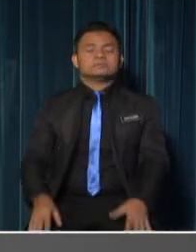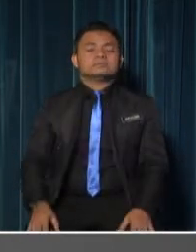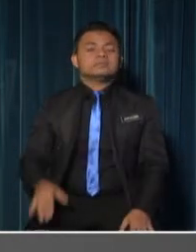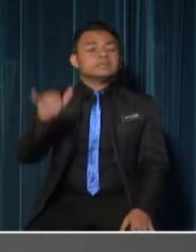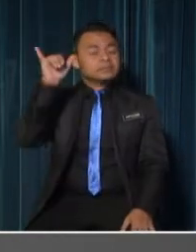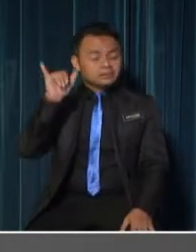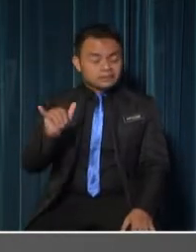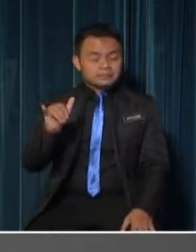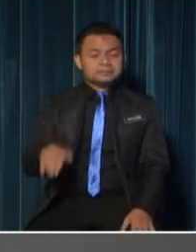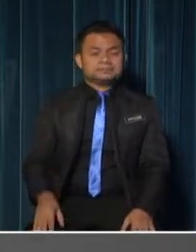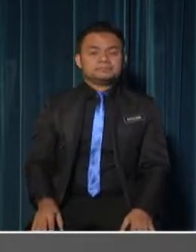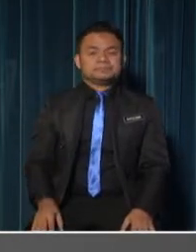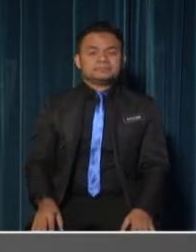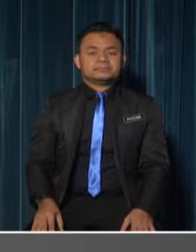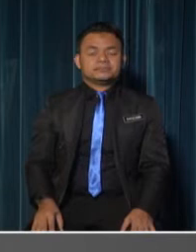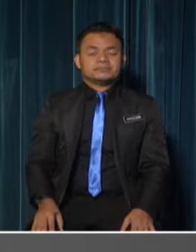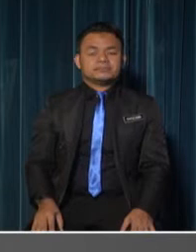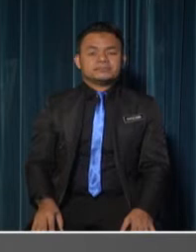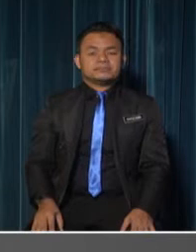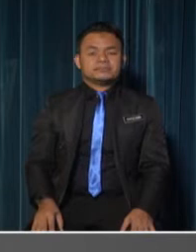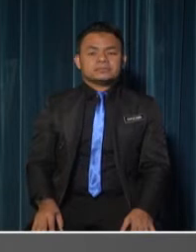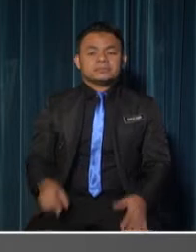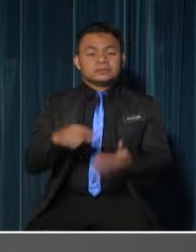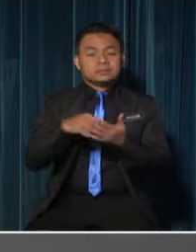Yes, that is the sun.